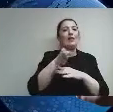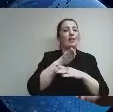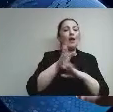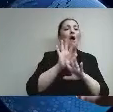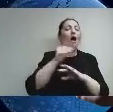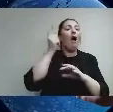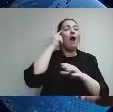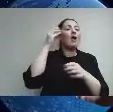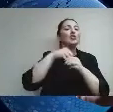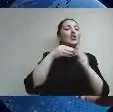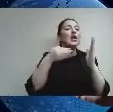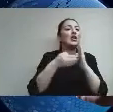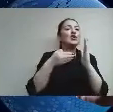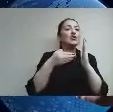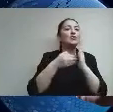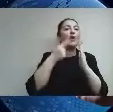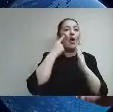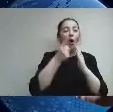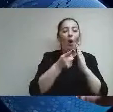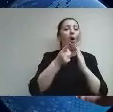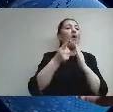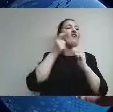Um,